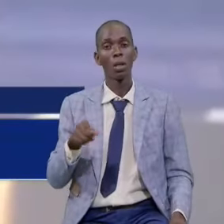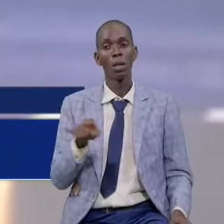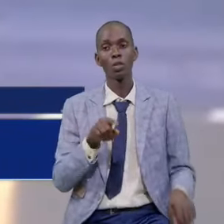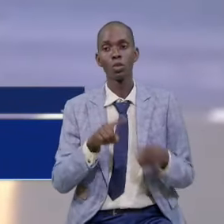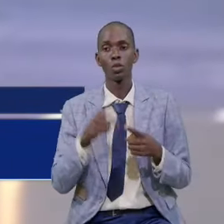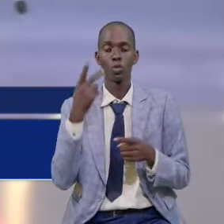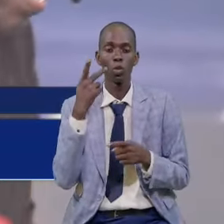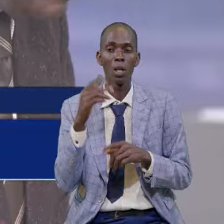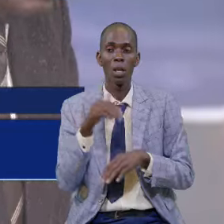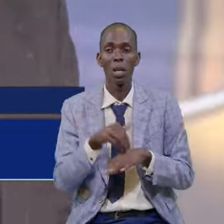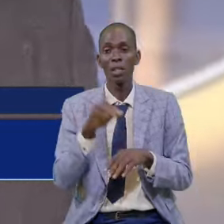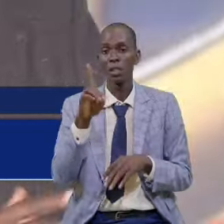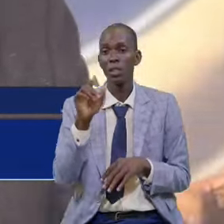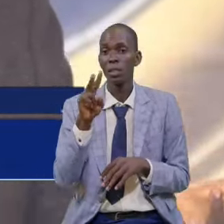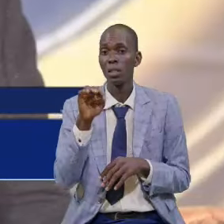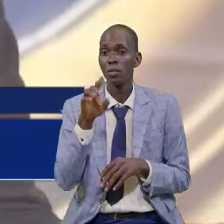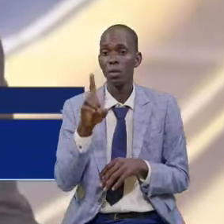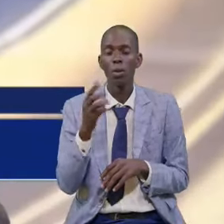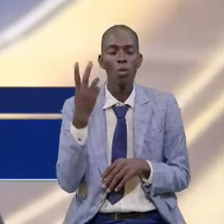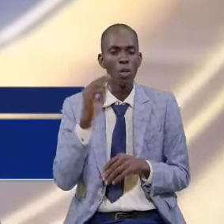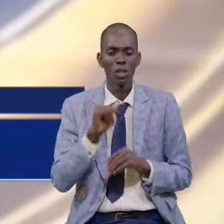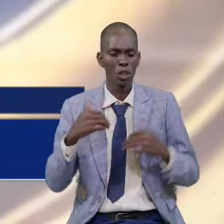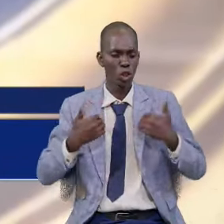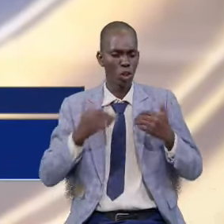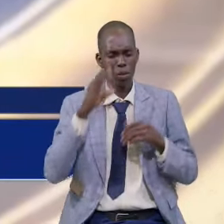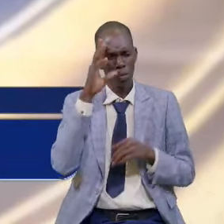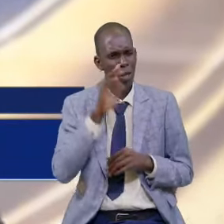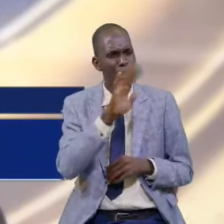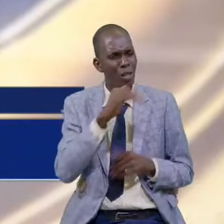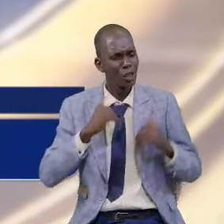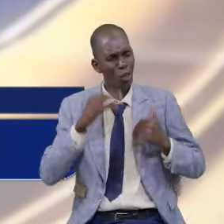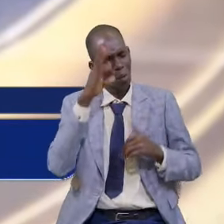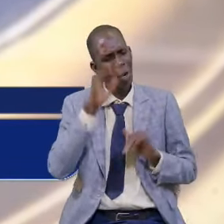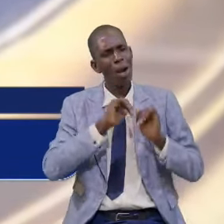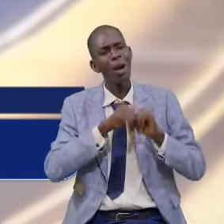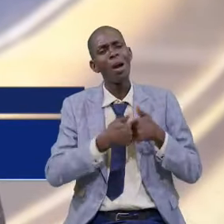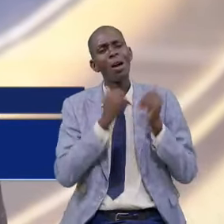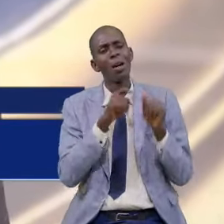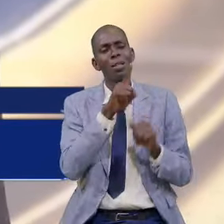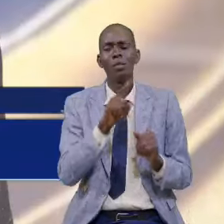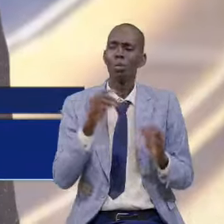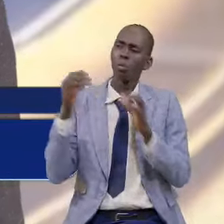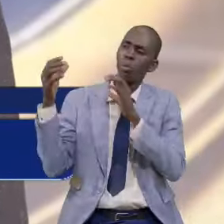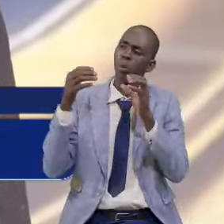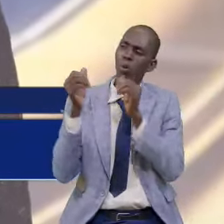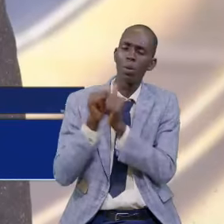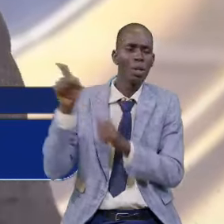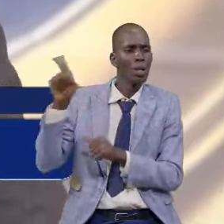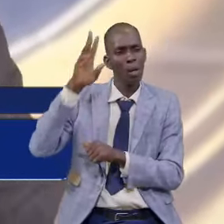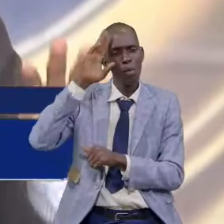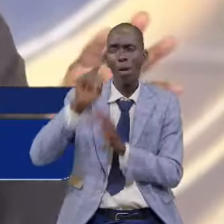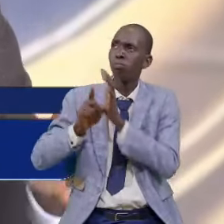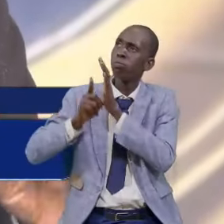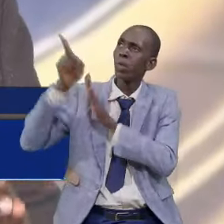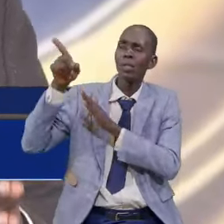man, young man, David. How do you want to confront a man like this? He's been a warrior from his